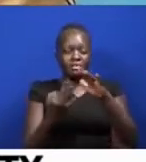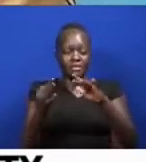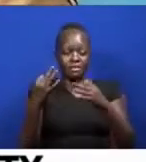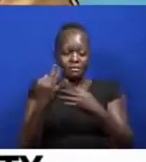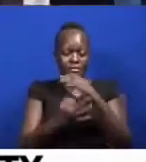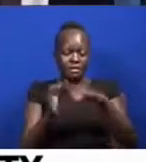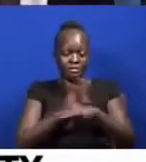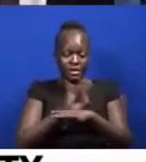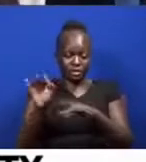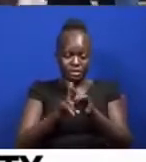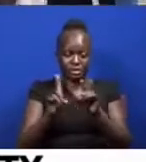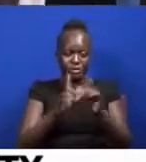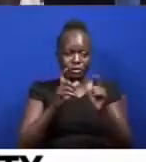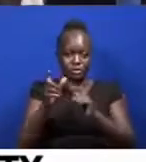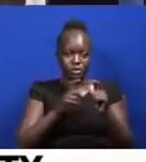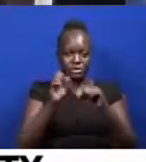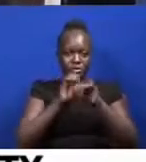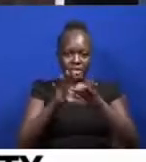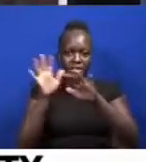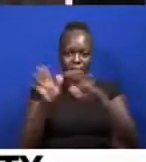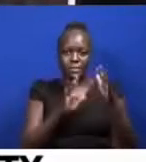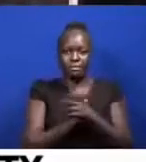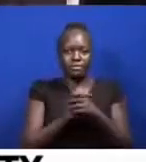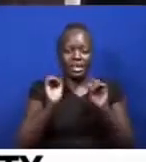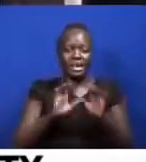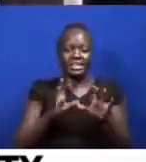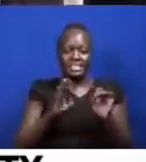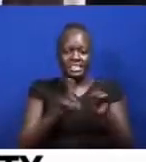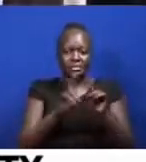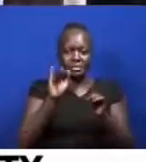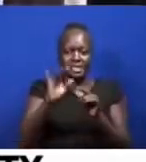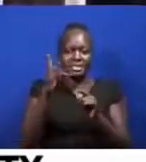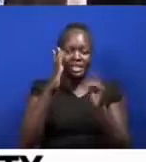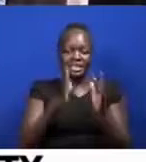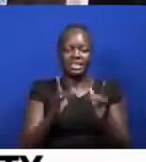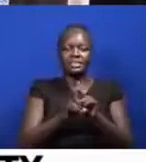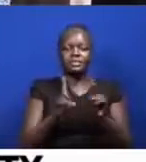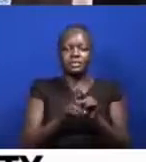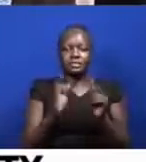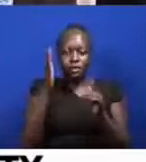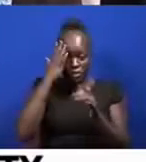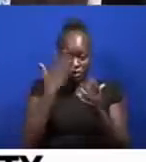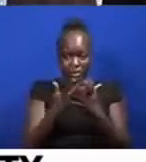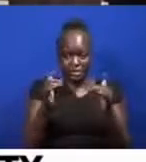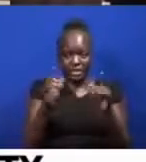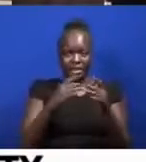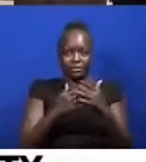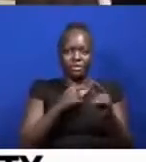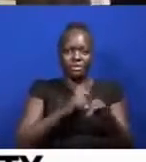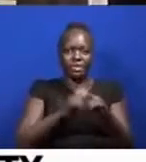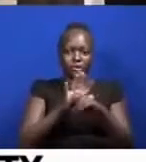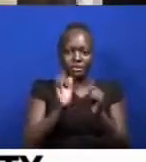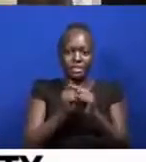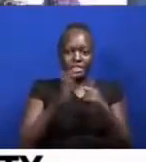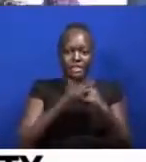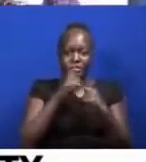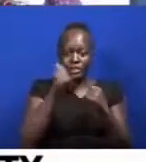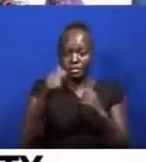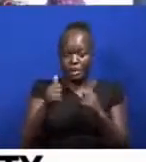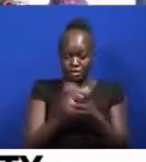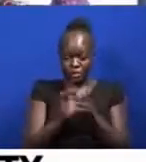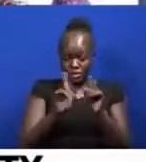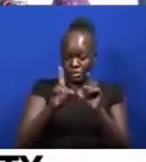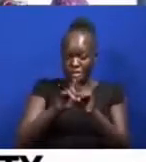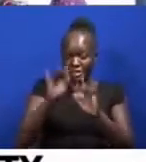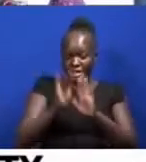spread of the virus. The council has still urged Kenyans not to lower the guard since the pandemic is not yet over, even with the reduction